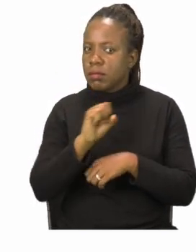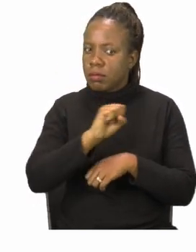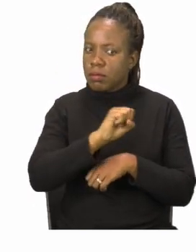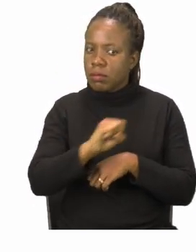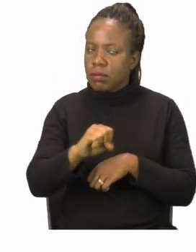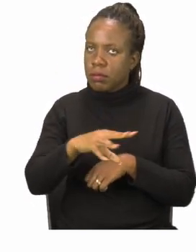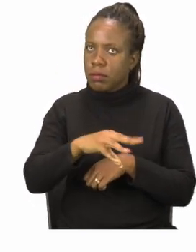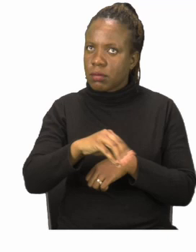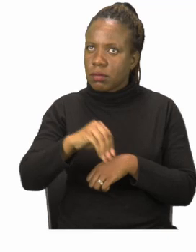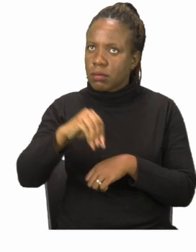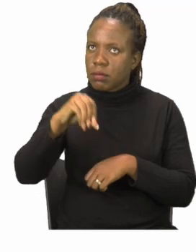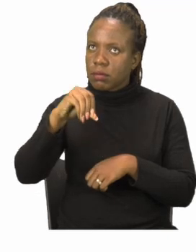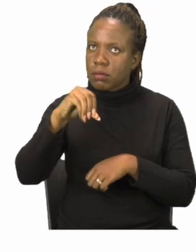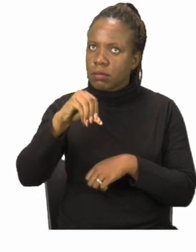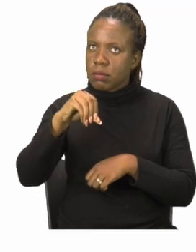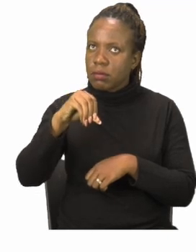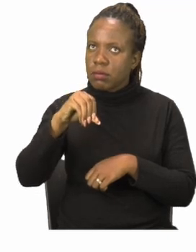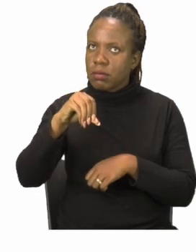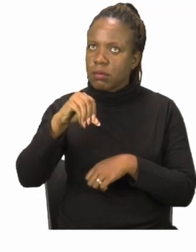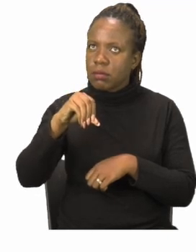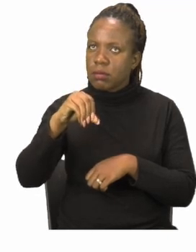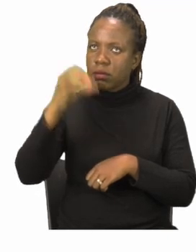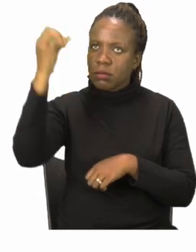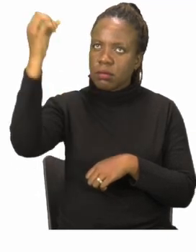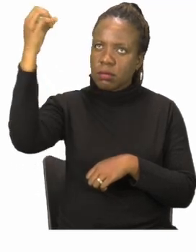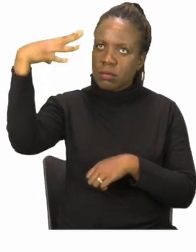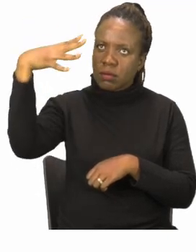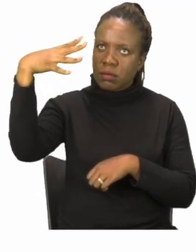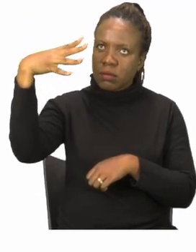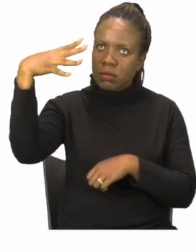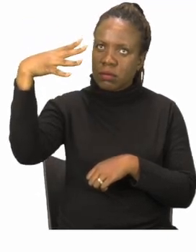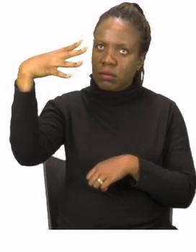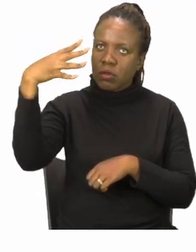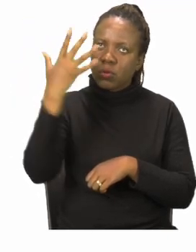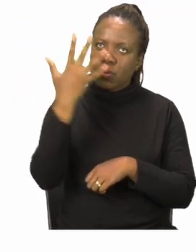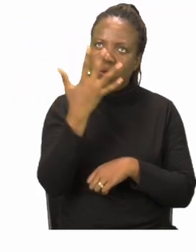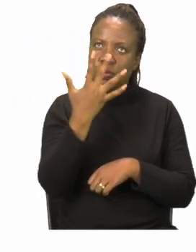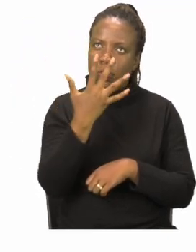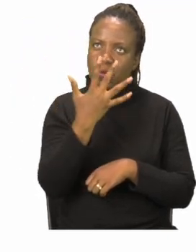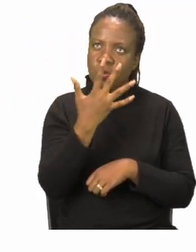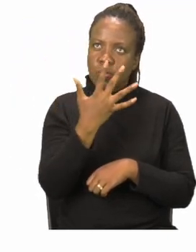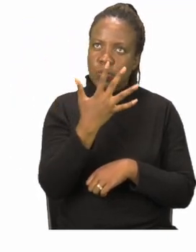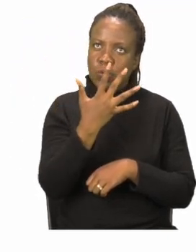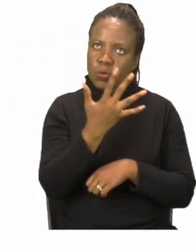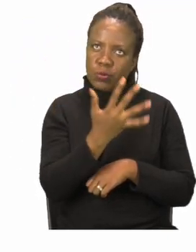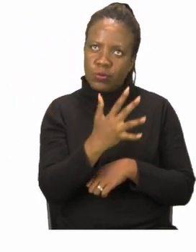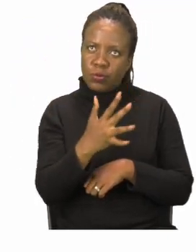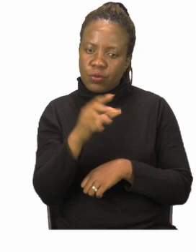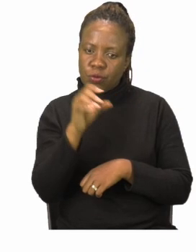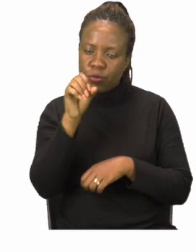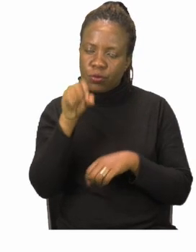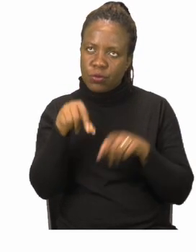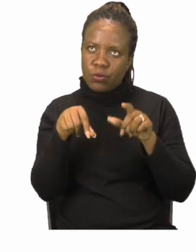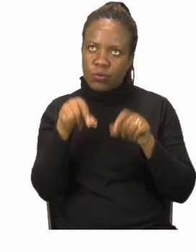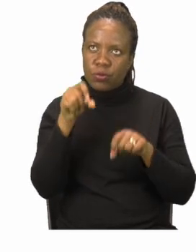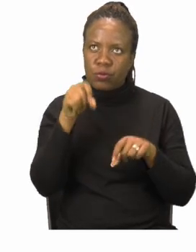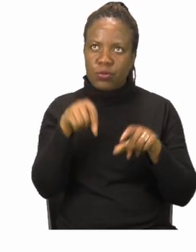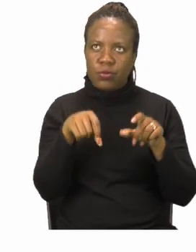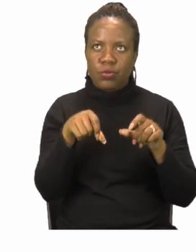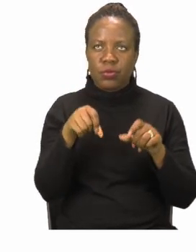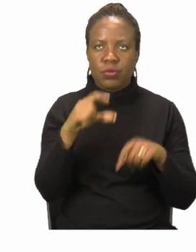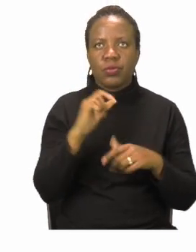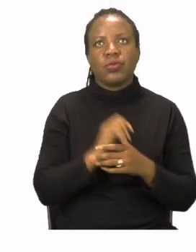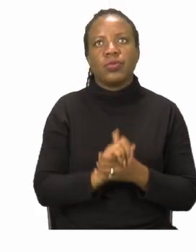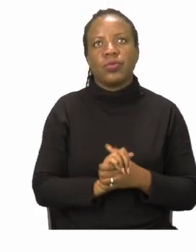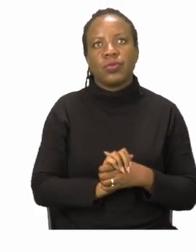sand. There is a picture of the sun and some water droplets.